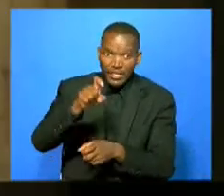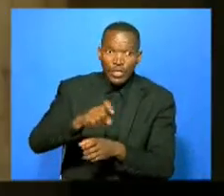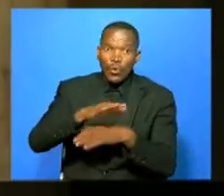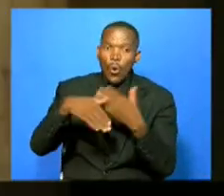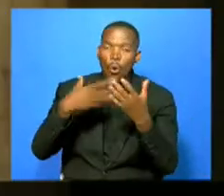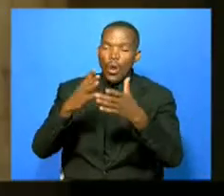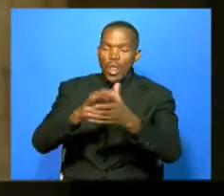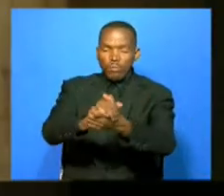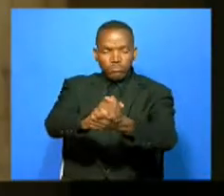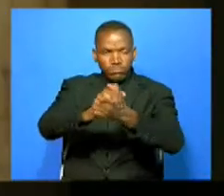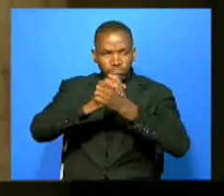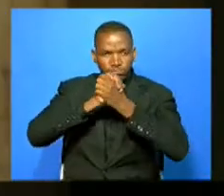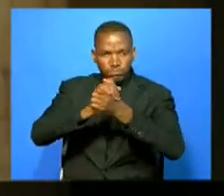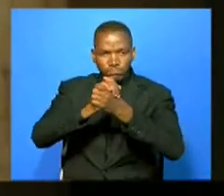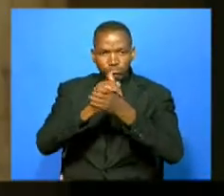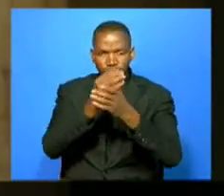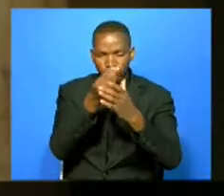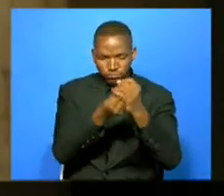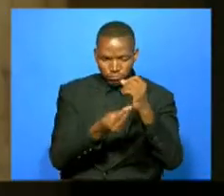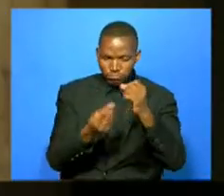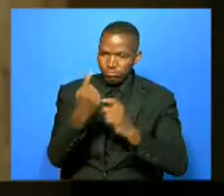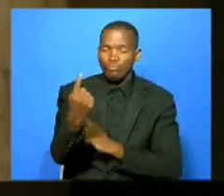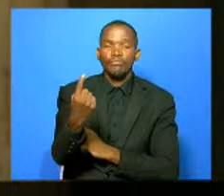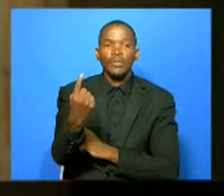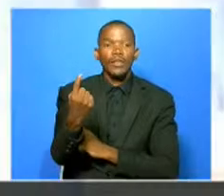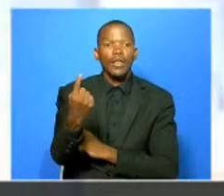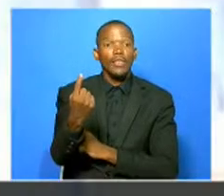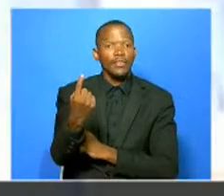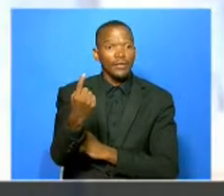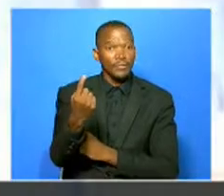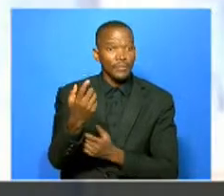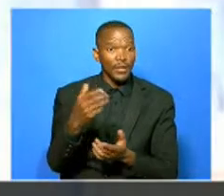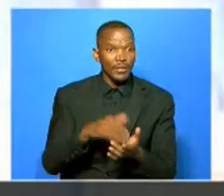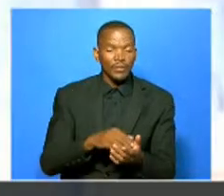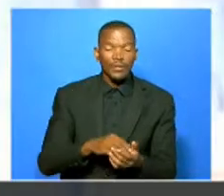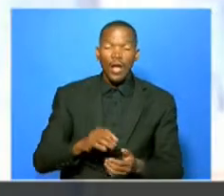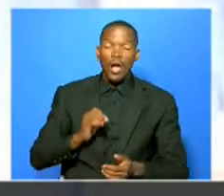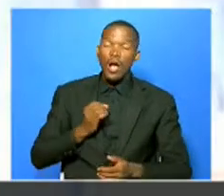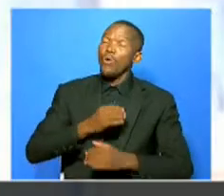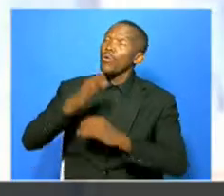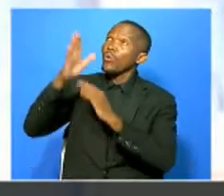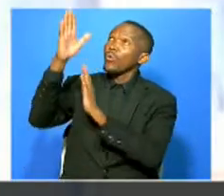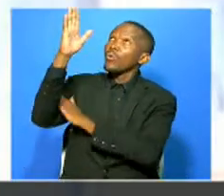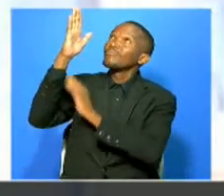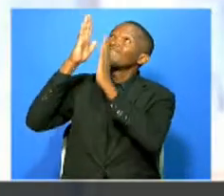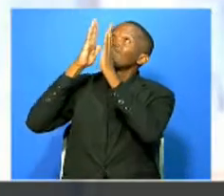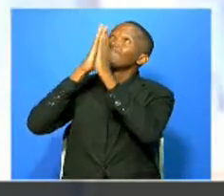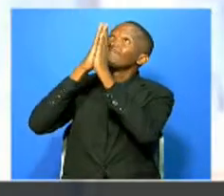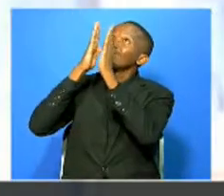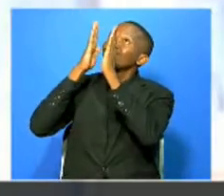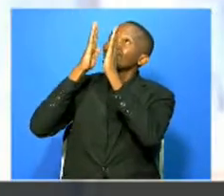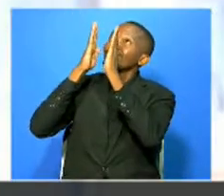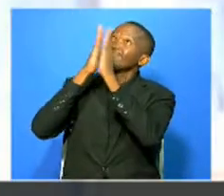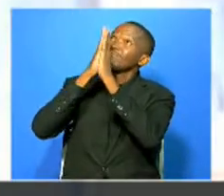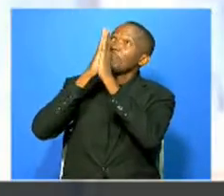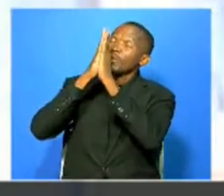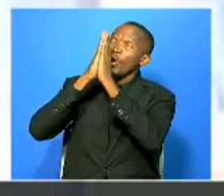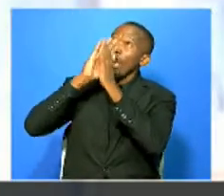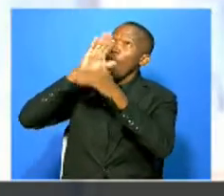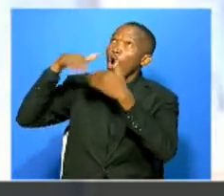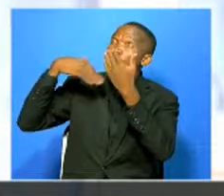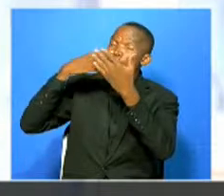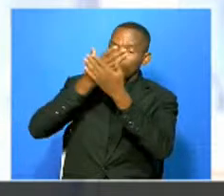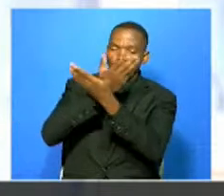be re tshwaragane re lengata e nngwe hela ya dikgong. Modimo wa rona re a go rapela. Ba